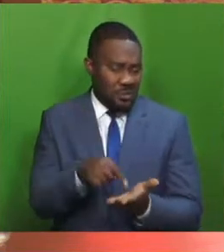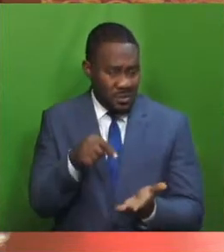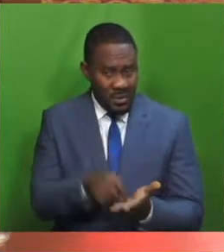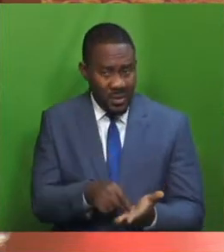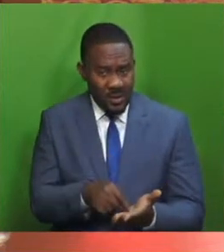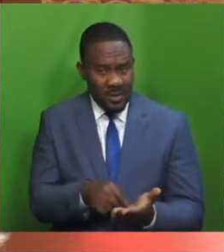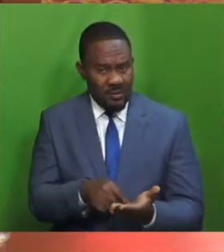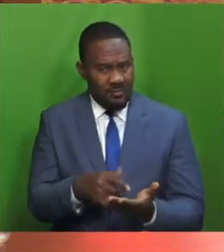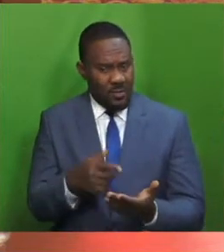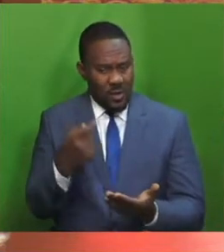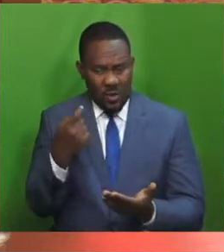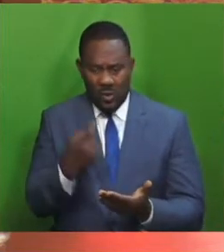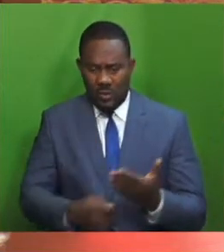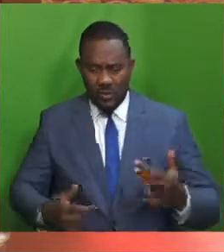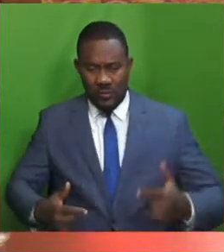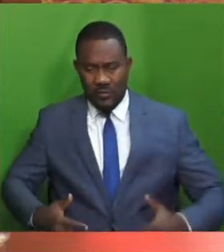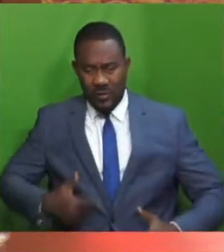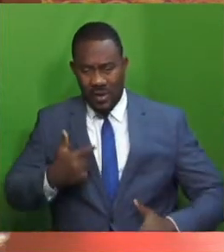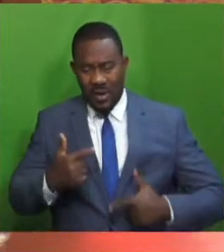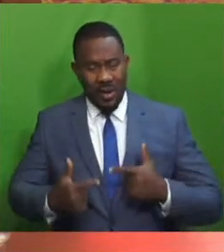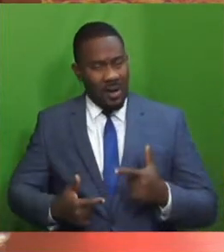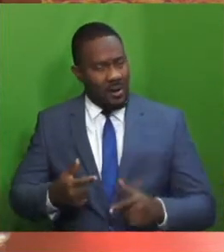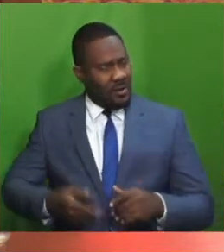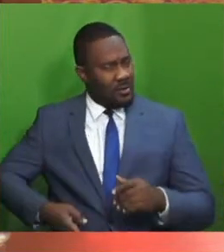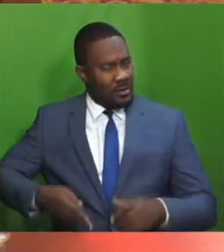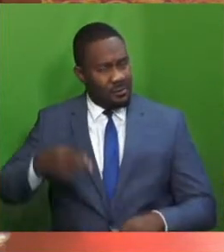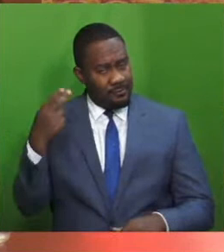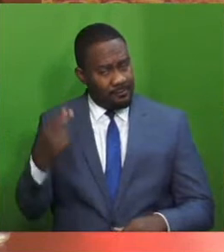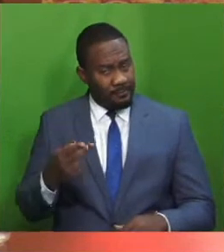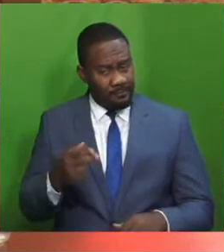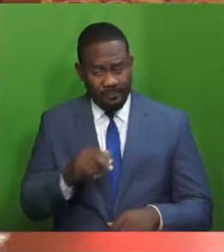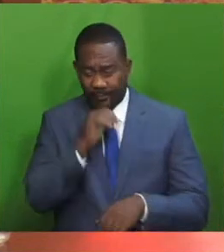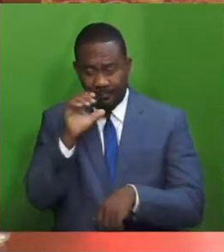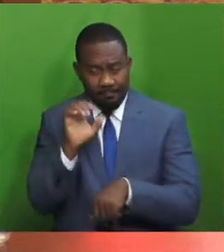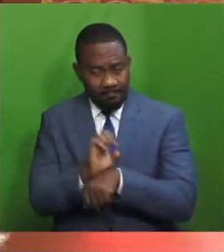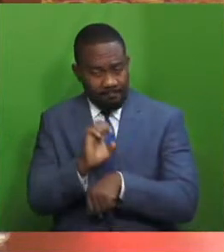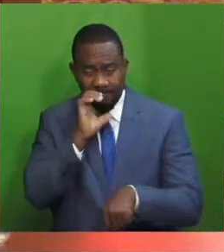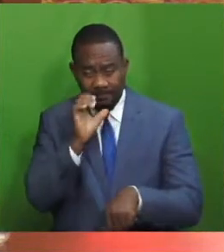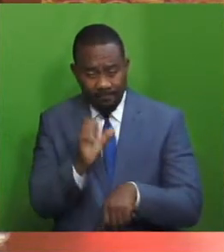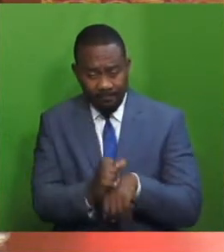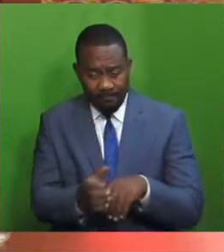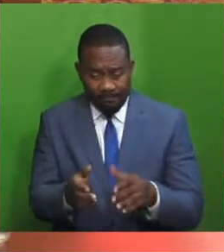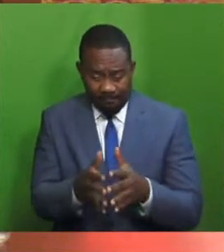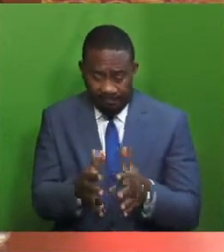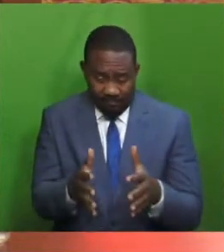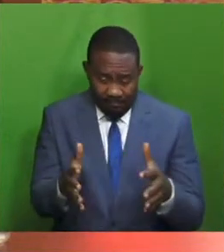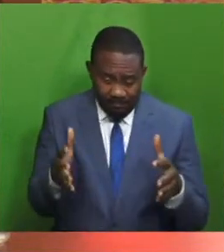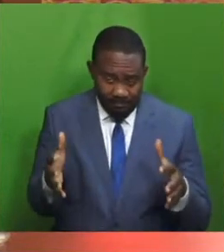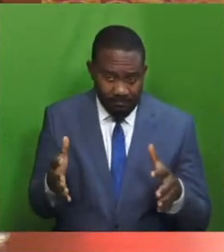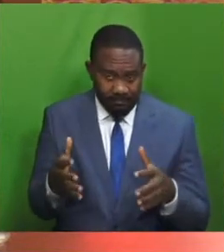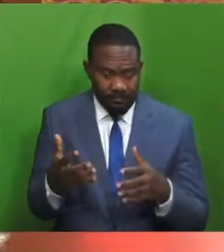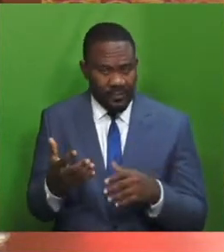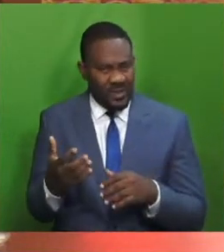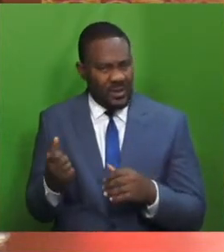cost of living, high youth unemployment, and the worst growth rate since